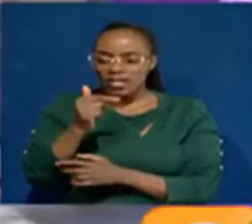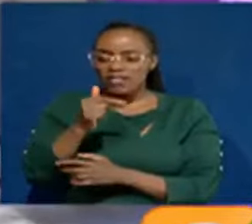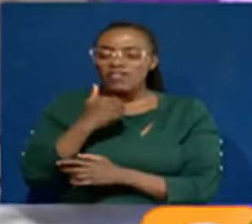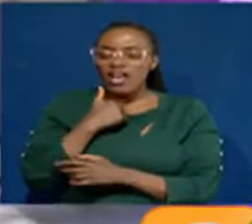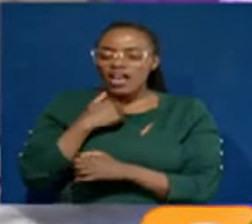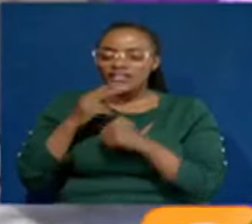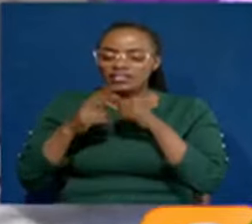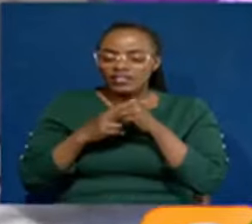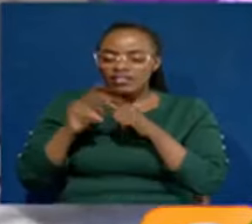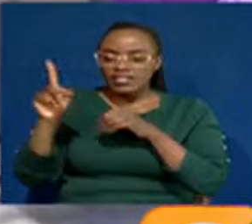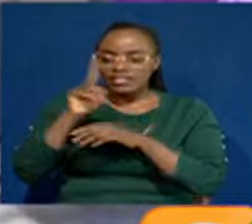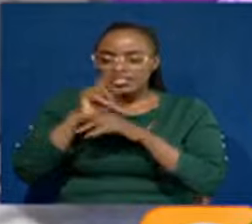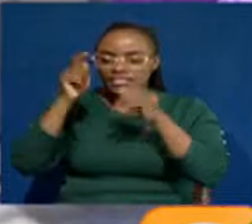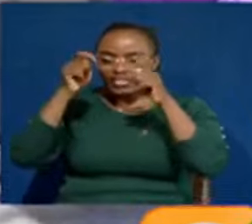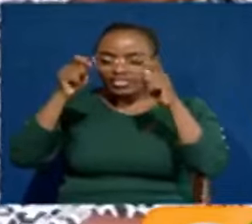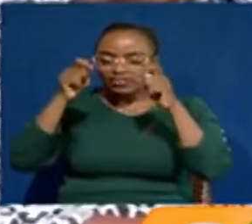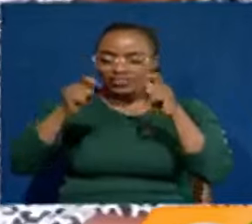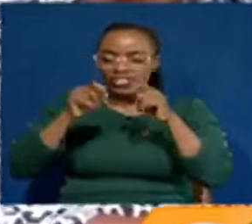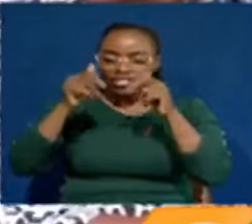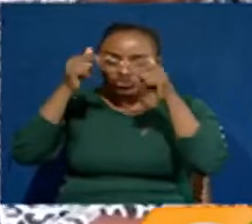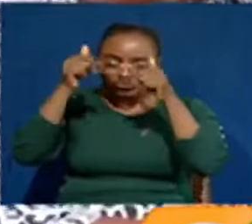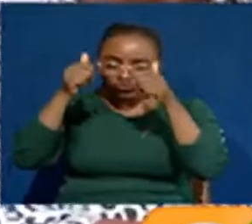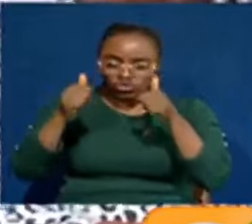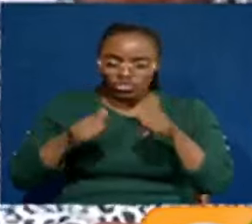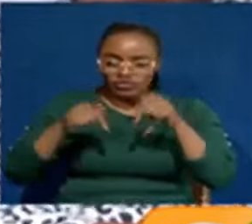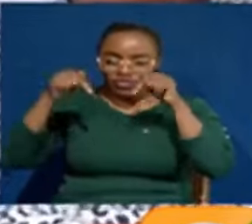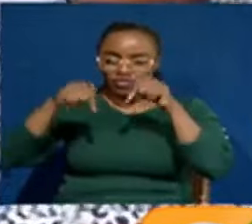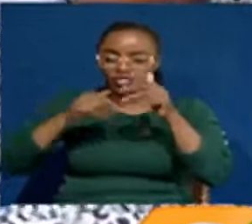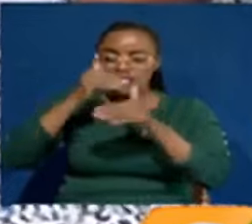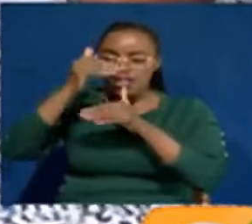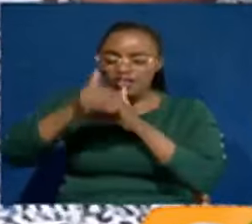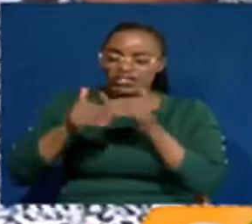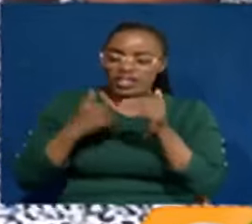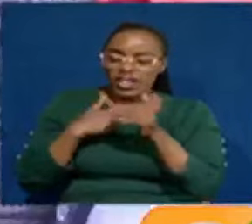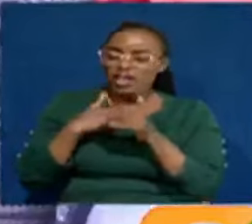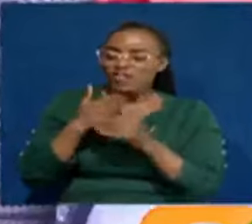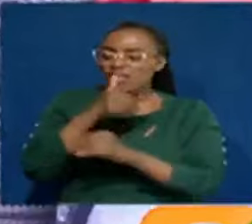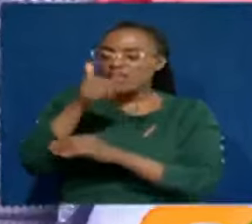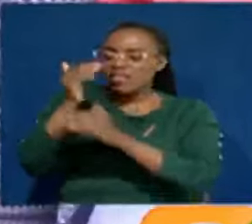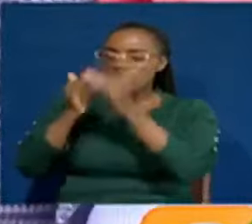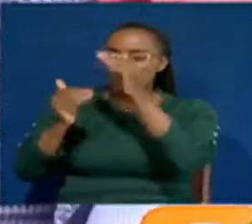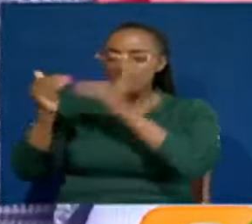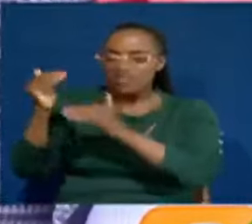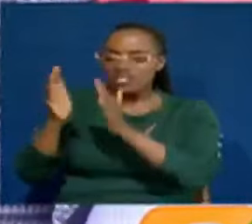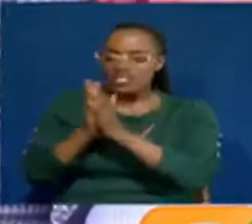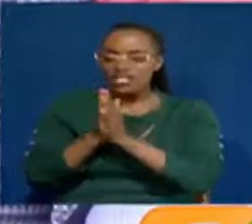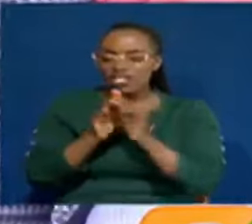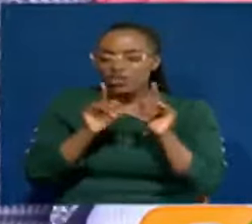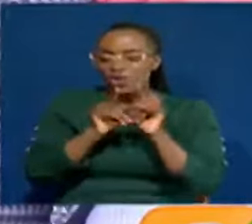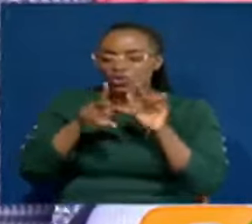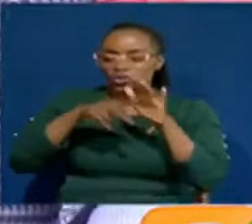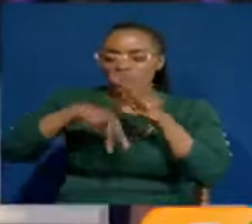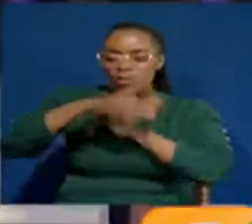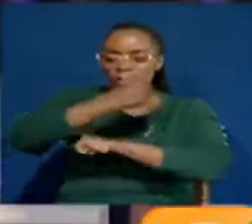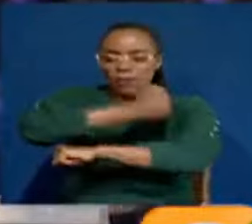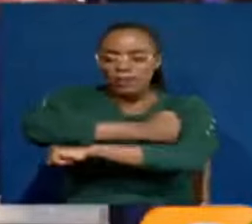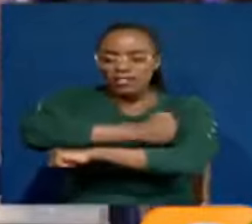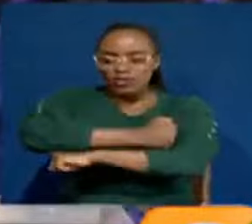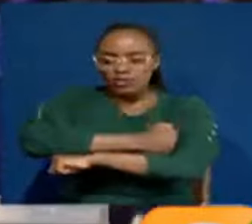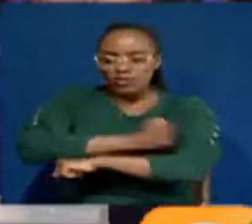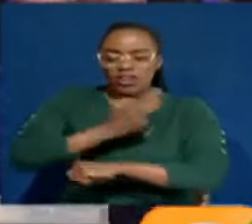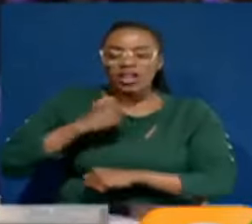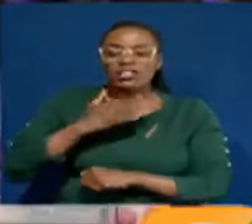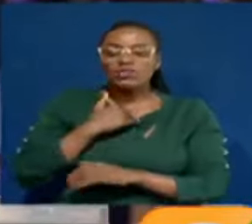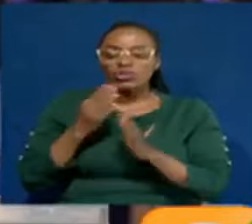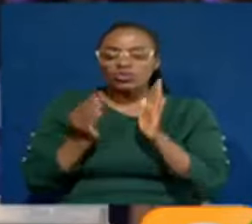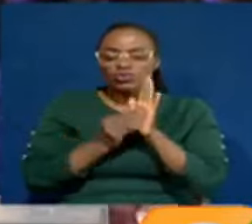a 7-day strike notice today, following in the footsteps of their counterparts in universities and primary schools. Tunataka